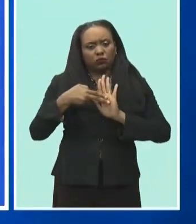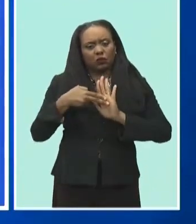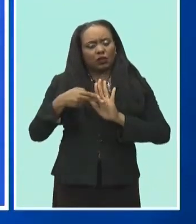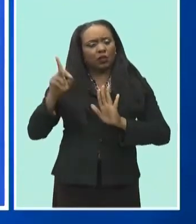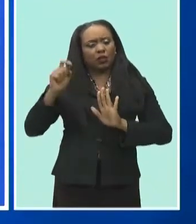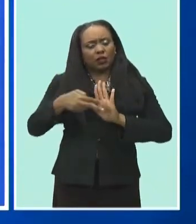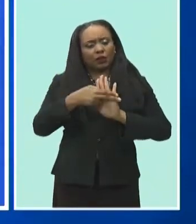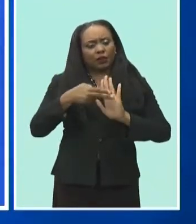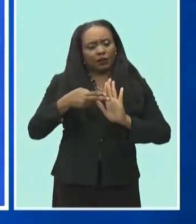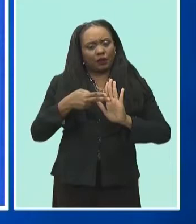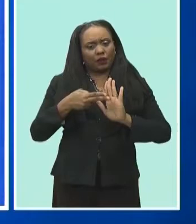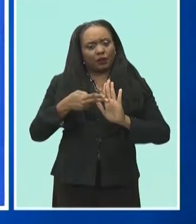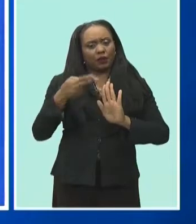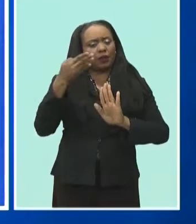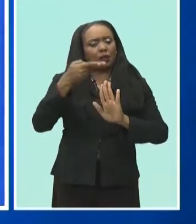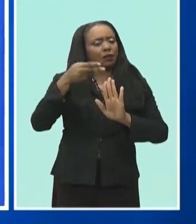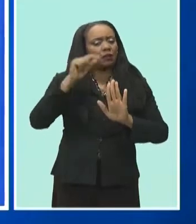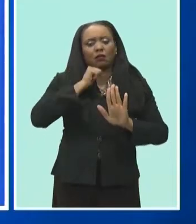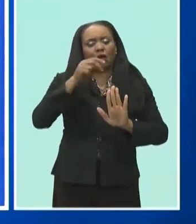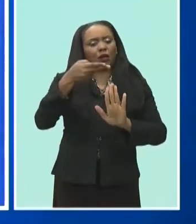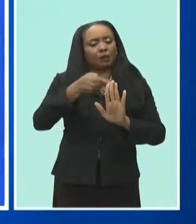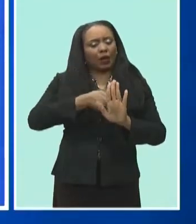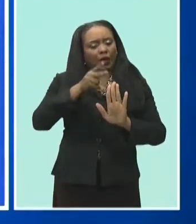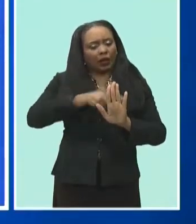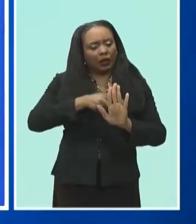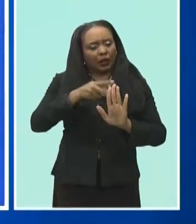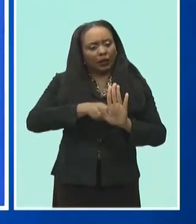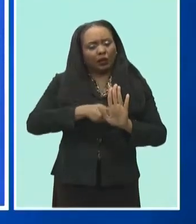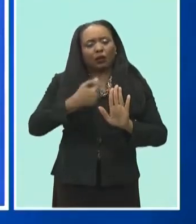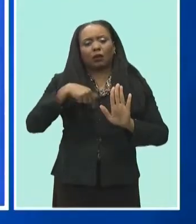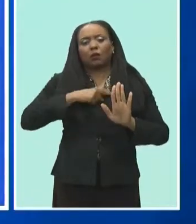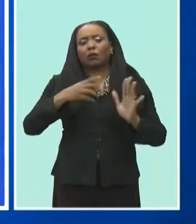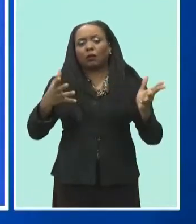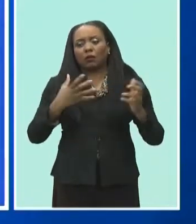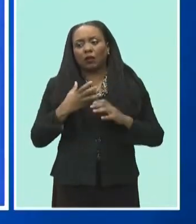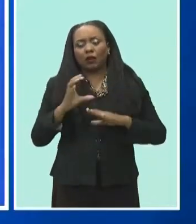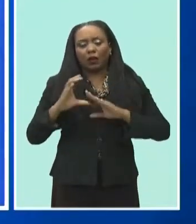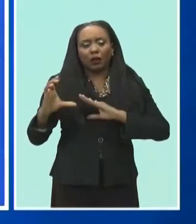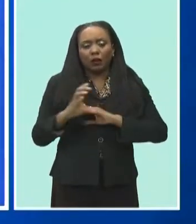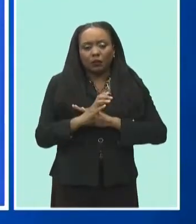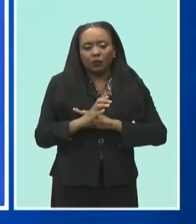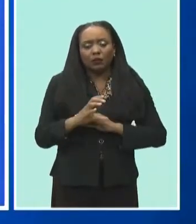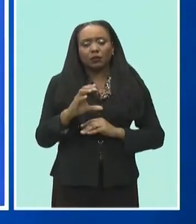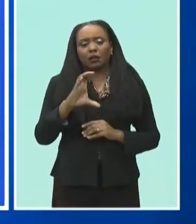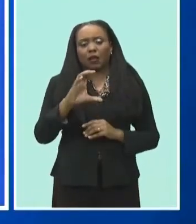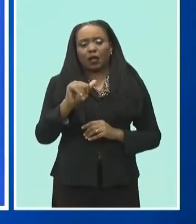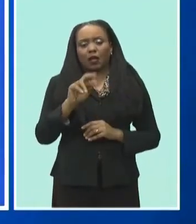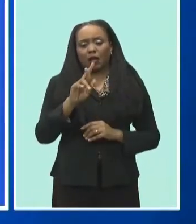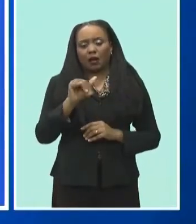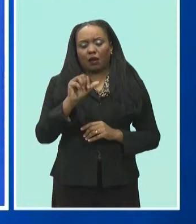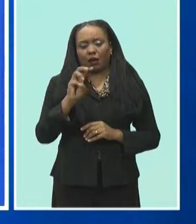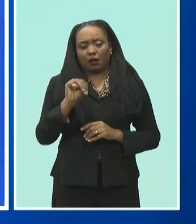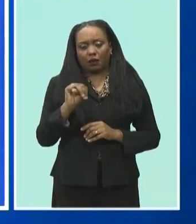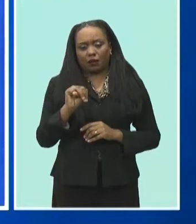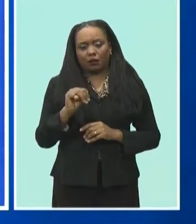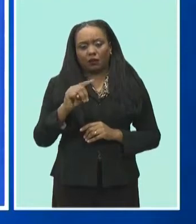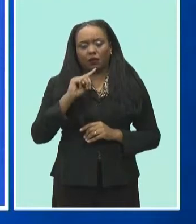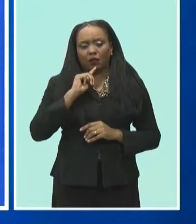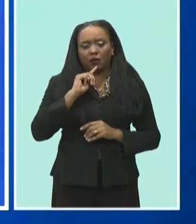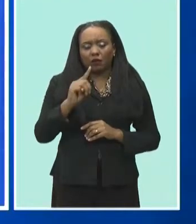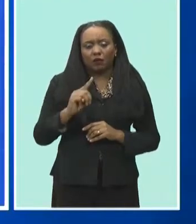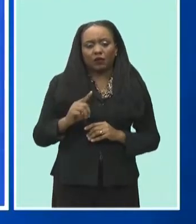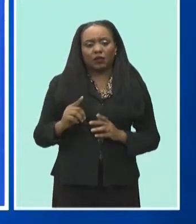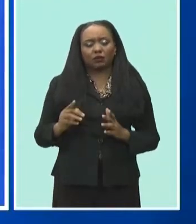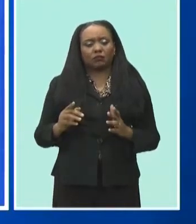are certainly advocating for CARICOM and Barbados to move forward with